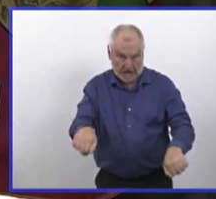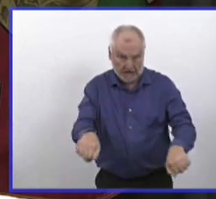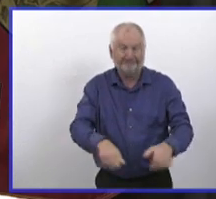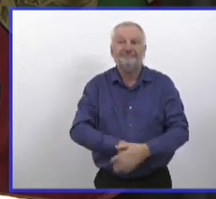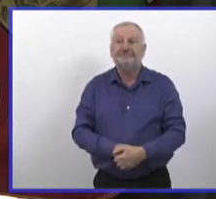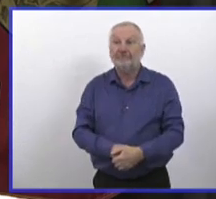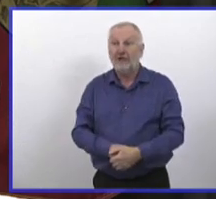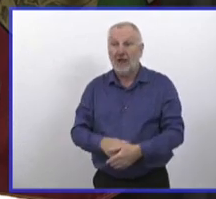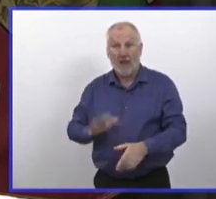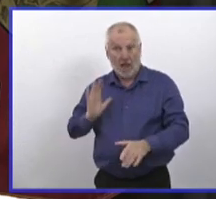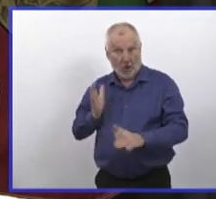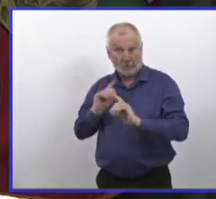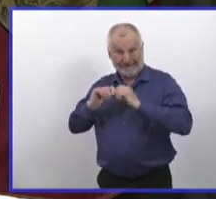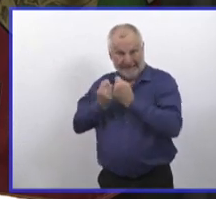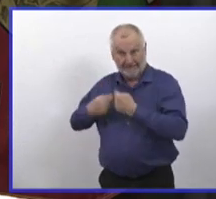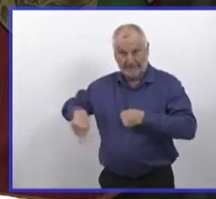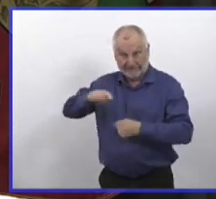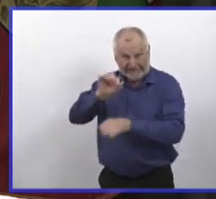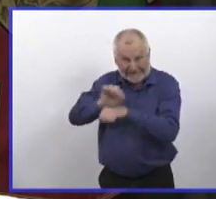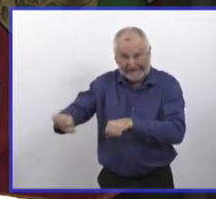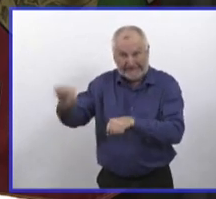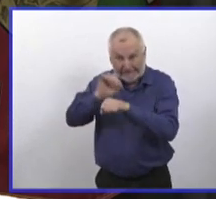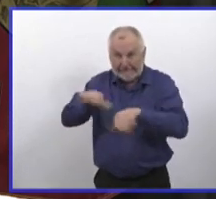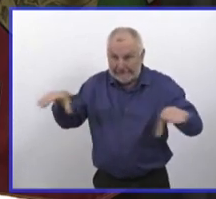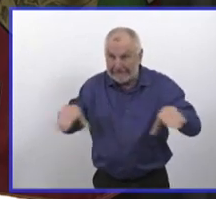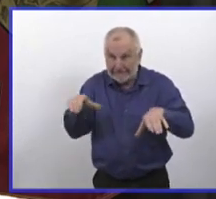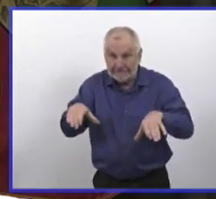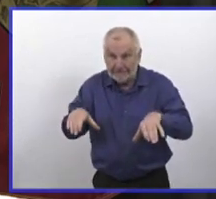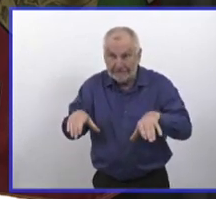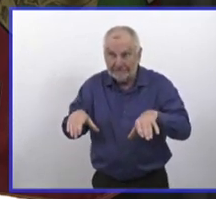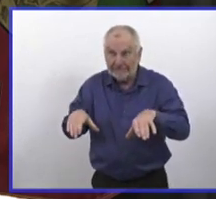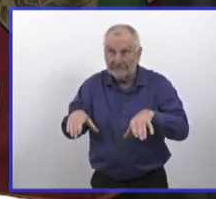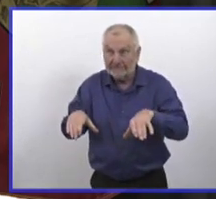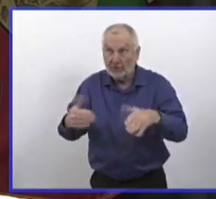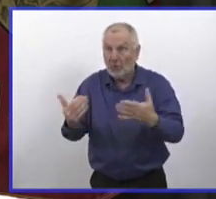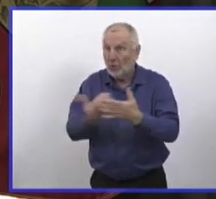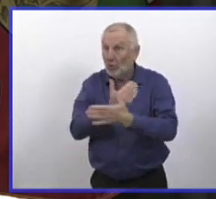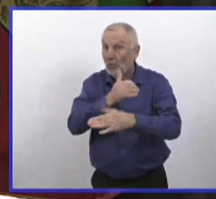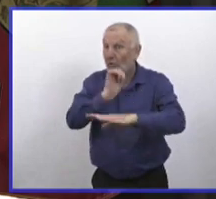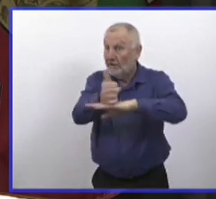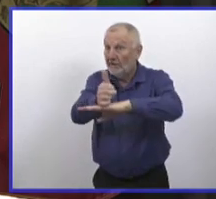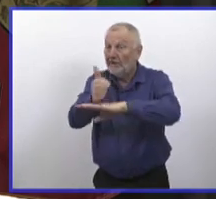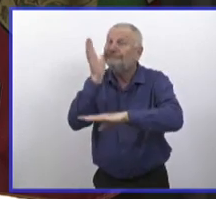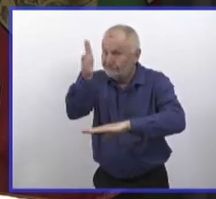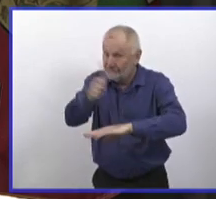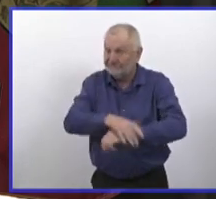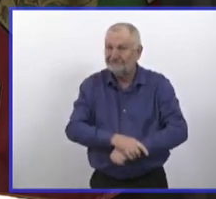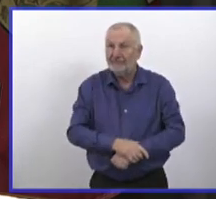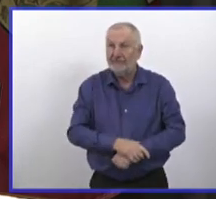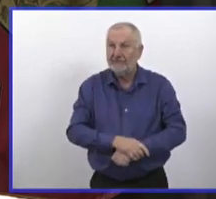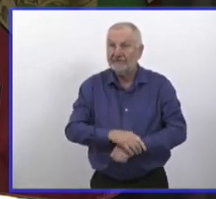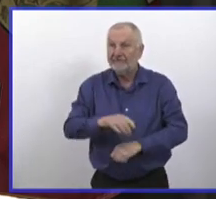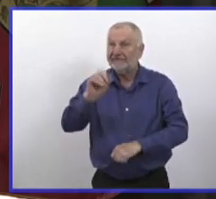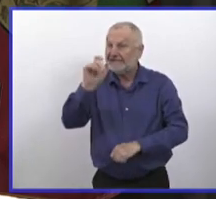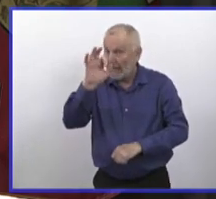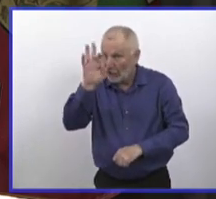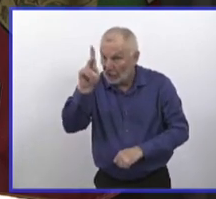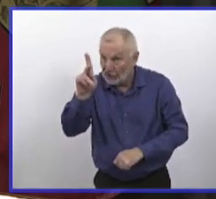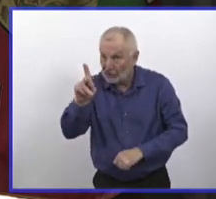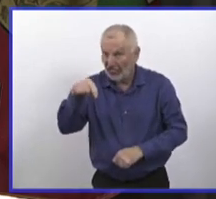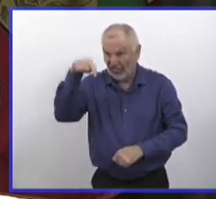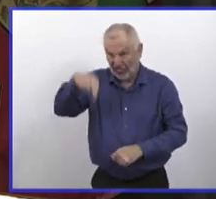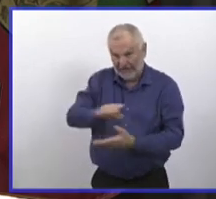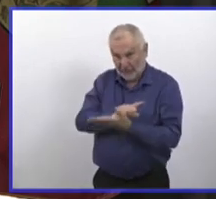who are working to make it all happen. The Selkirk Supersite opened on Monday this week, which is an important addition to our network